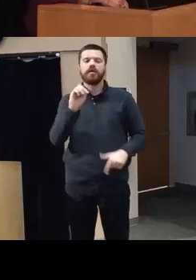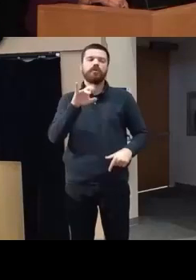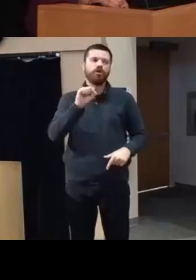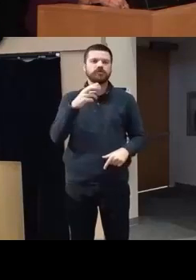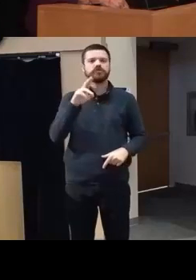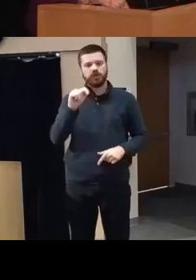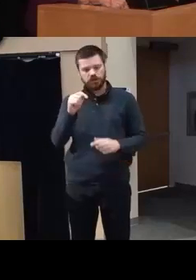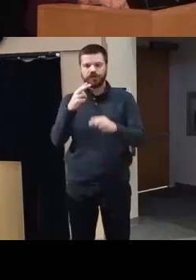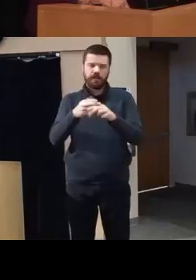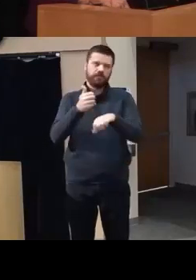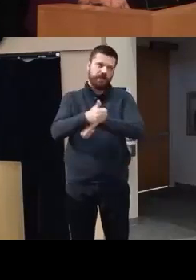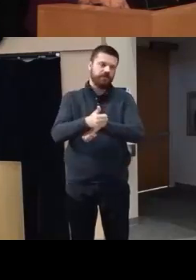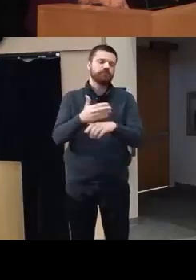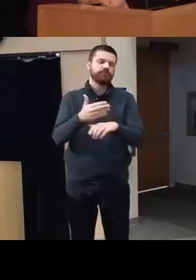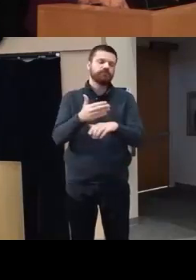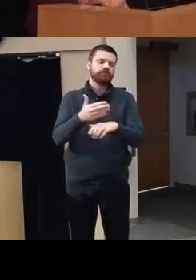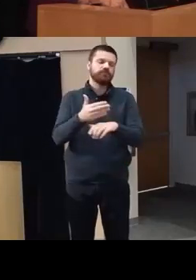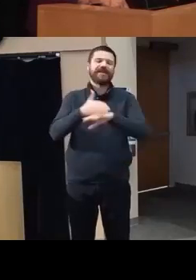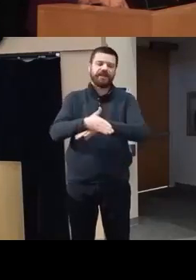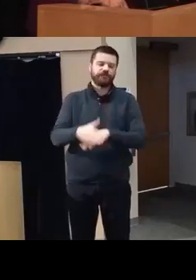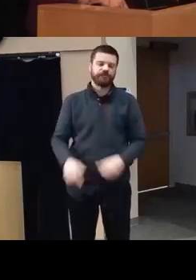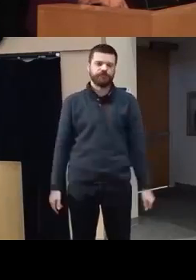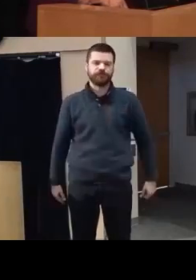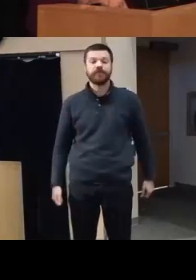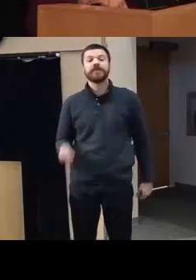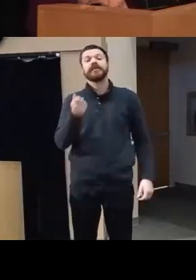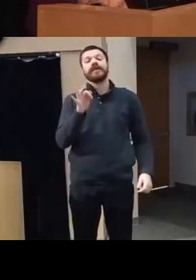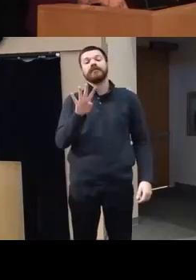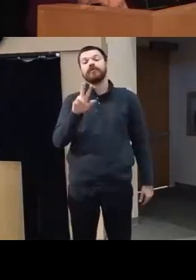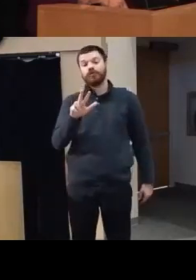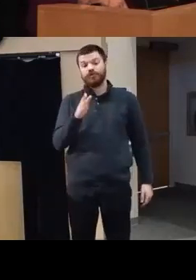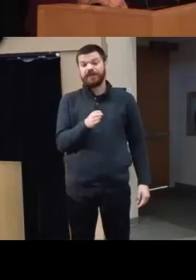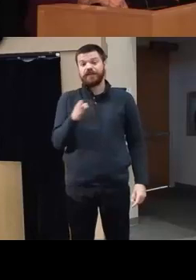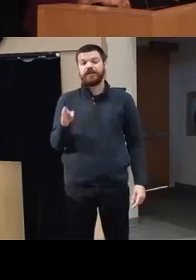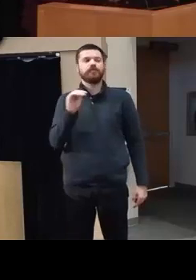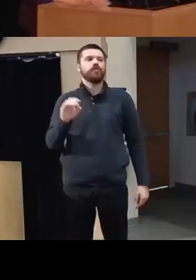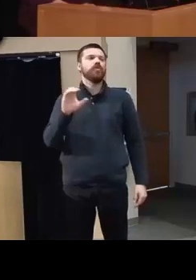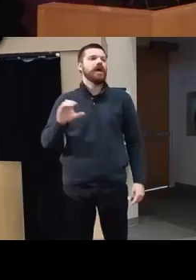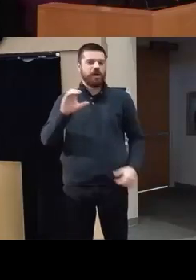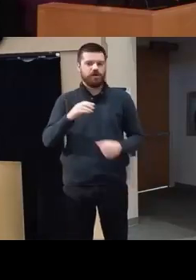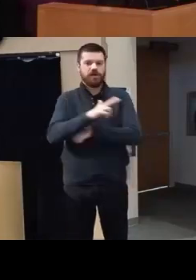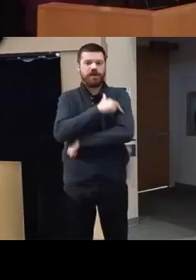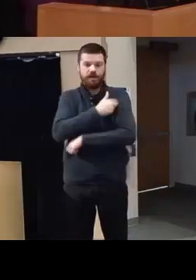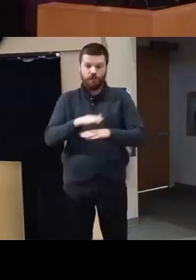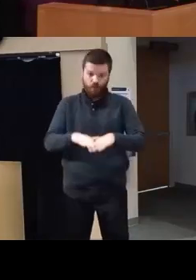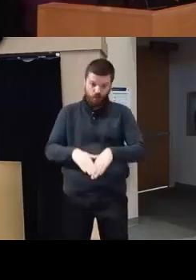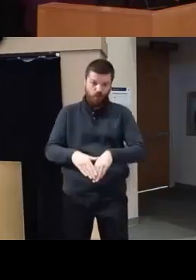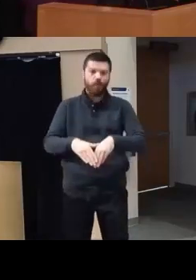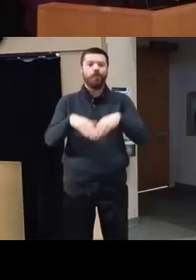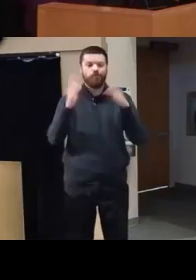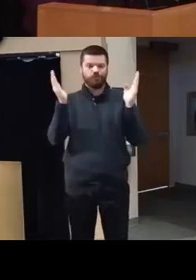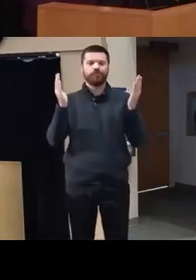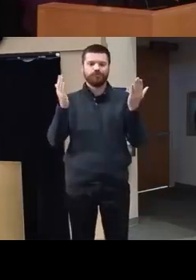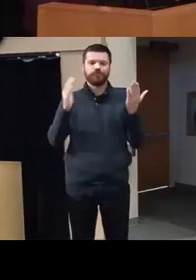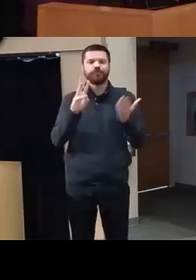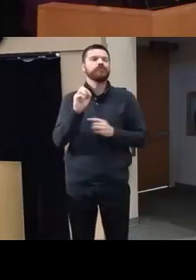named after him. In 1943, Monroe County Hospital opened a ward for treatment of people